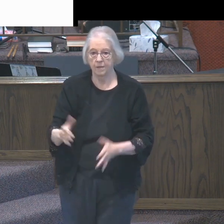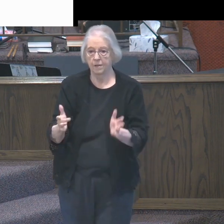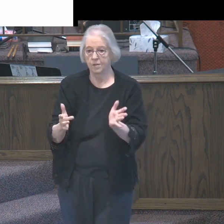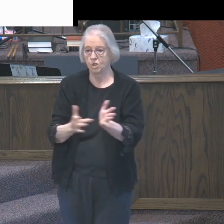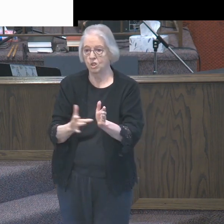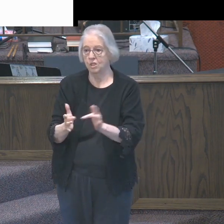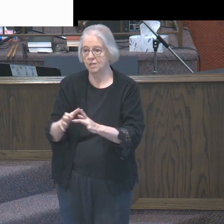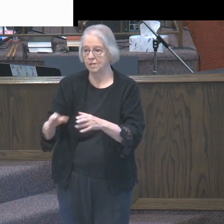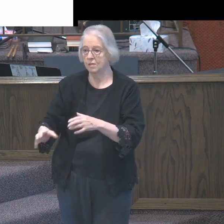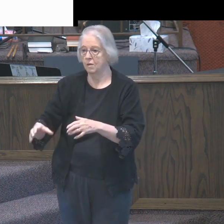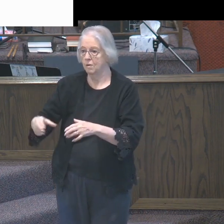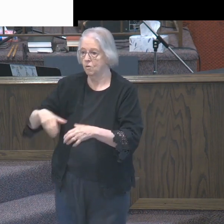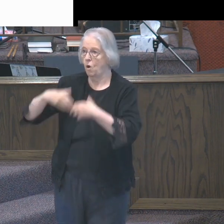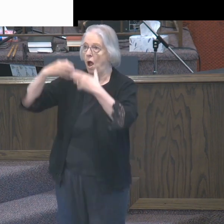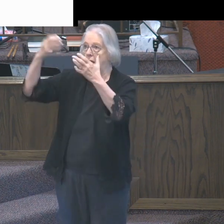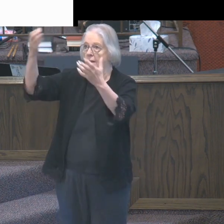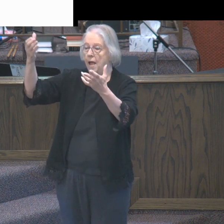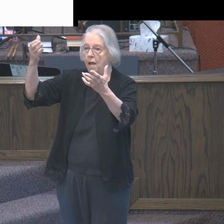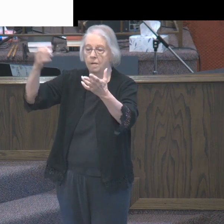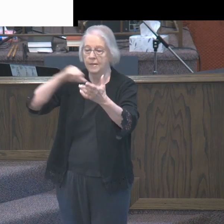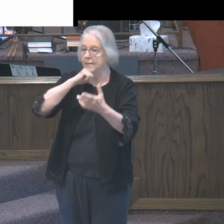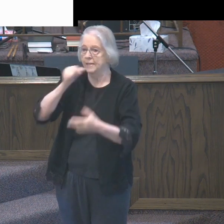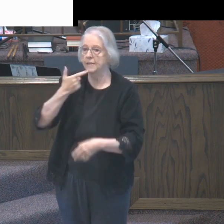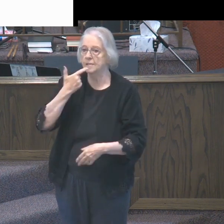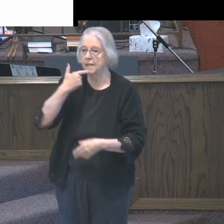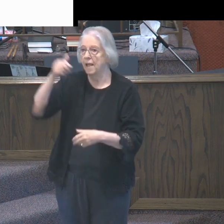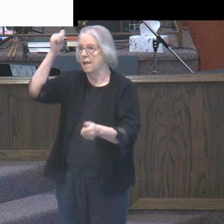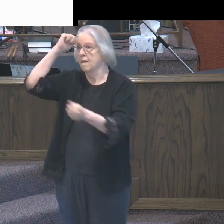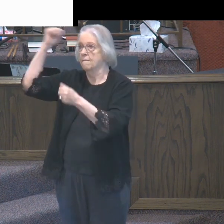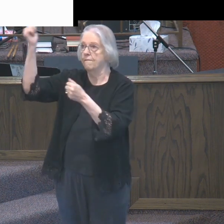God where He didn't say, Father.